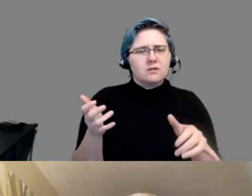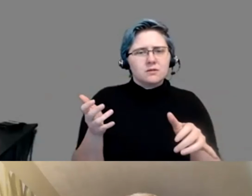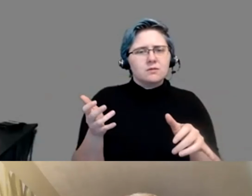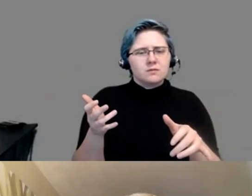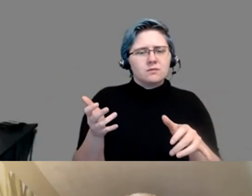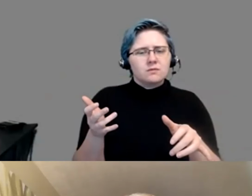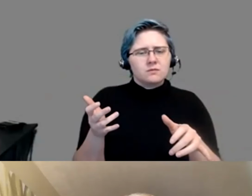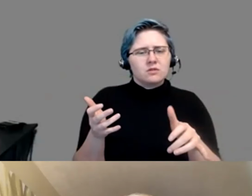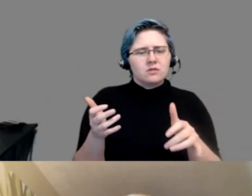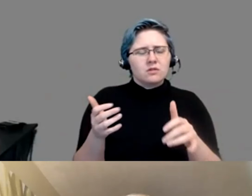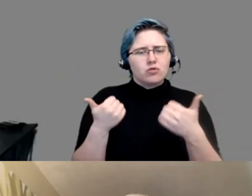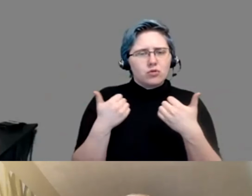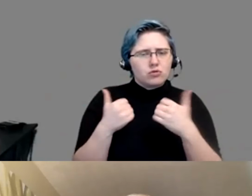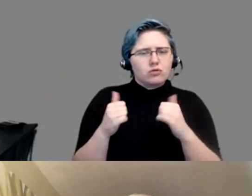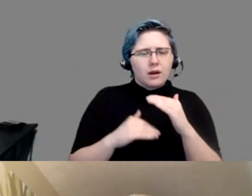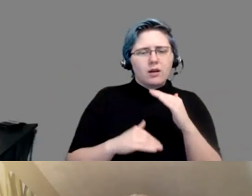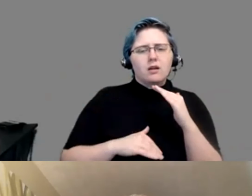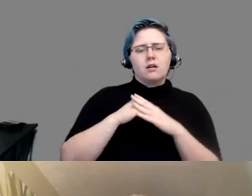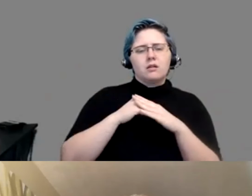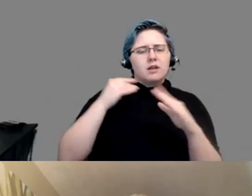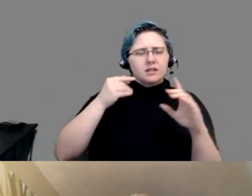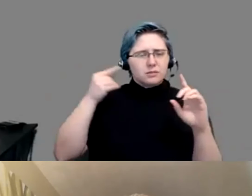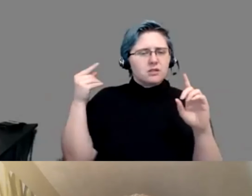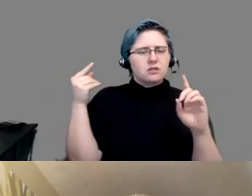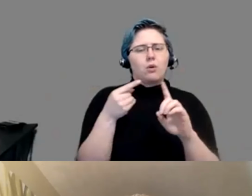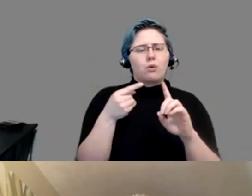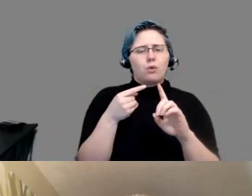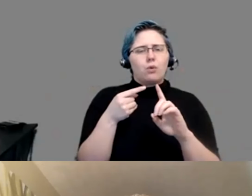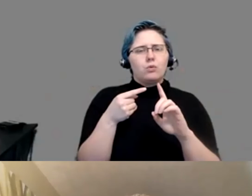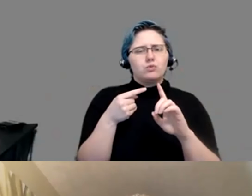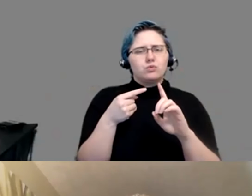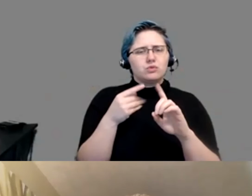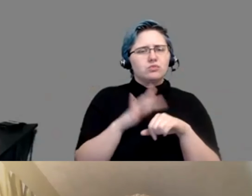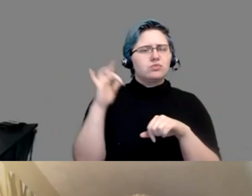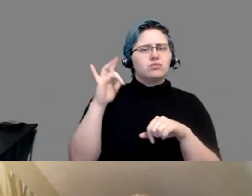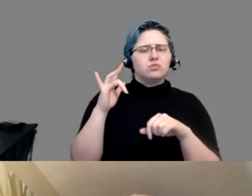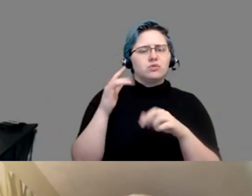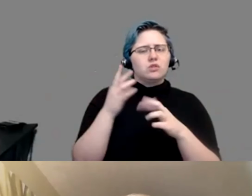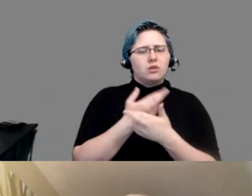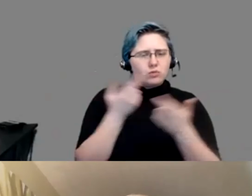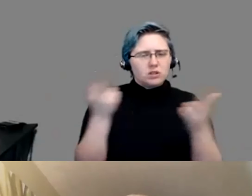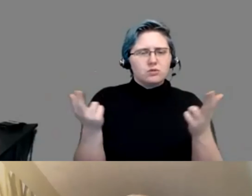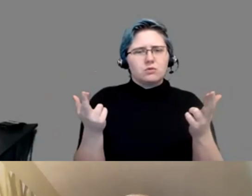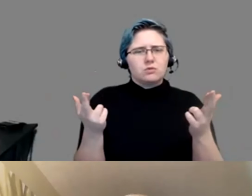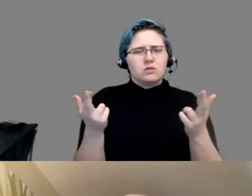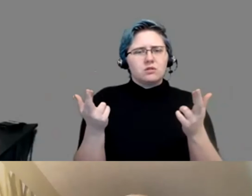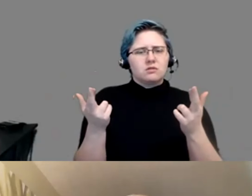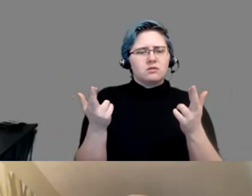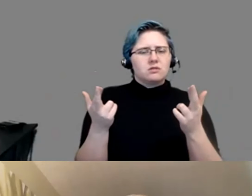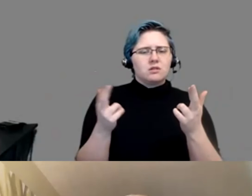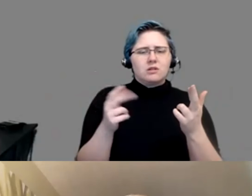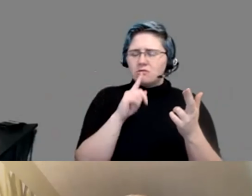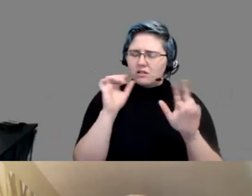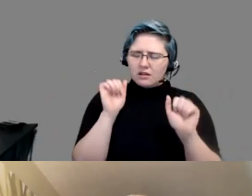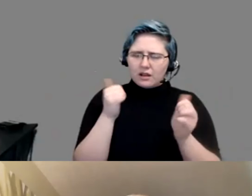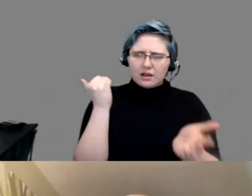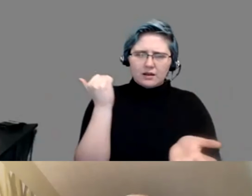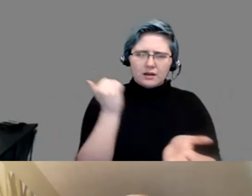to maximize the goals and the resources that can assist them with